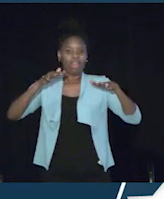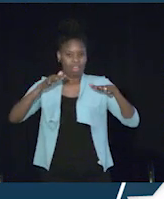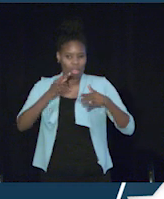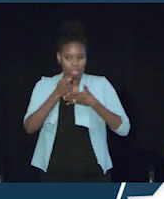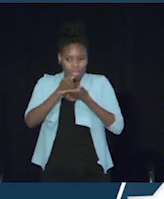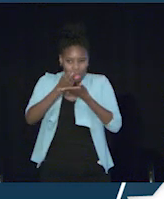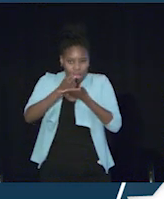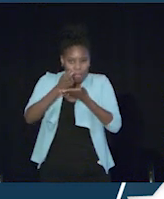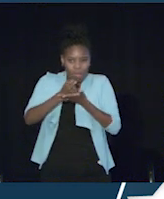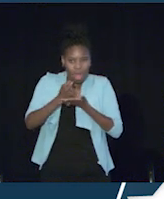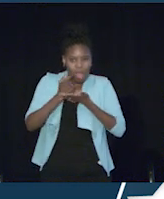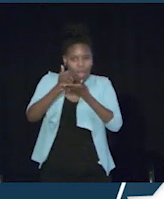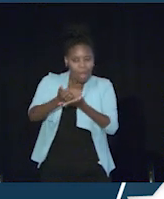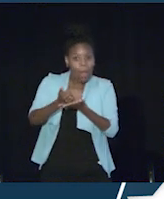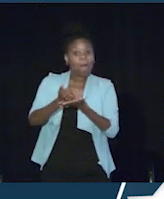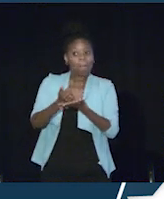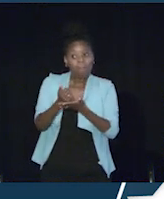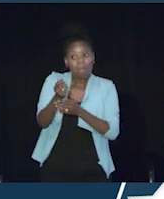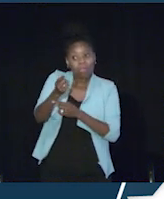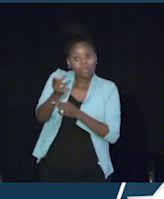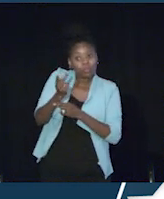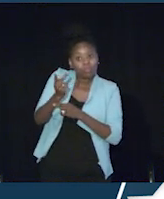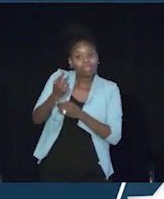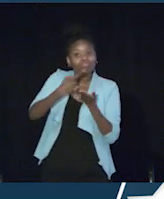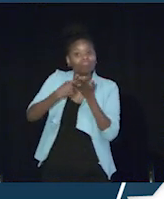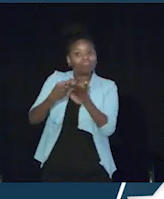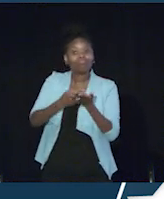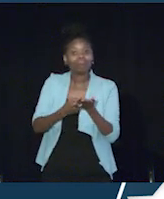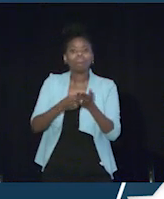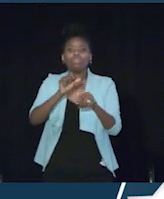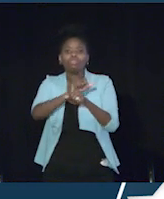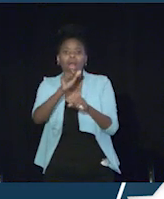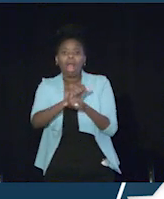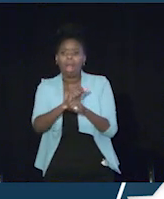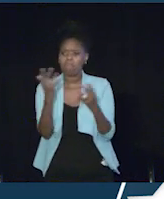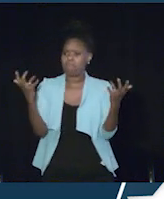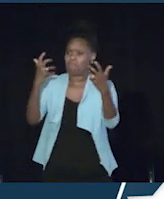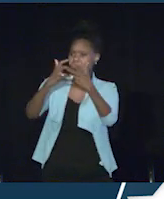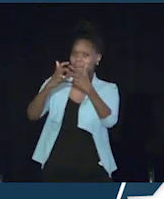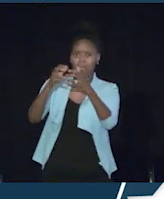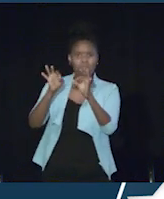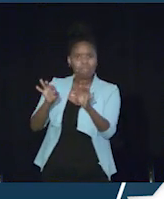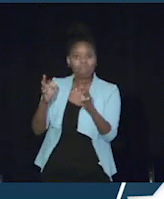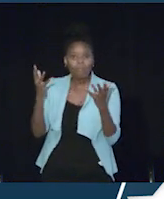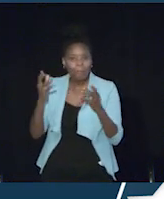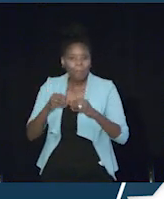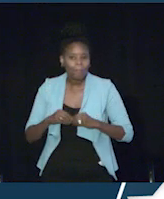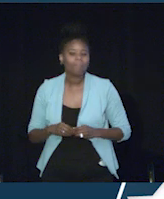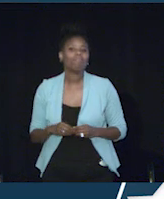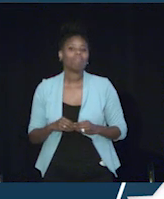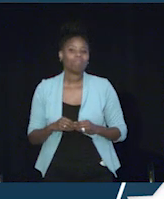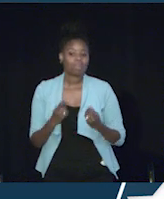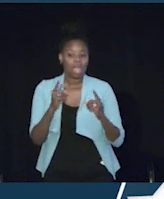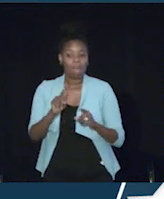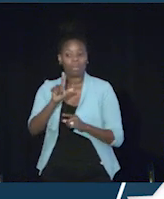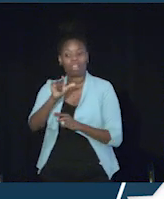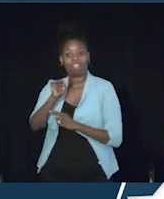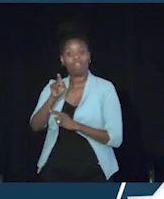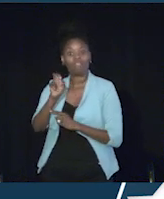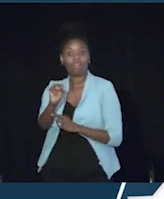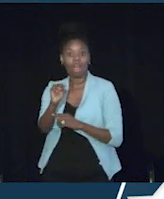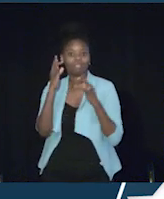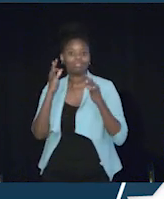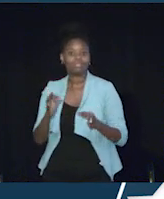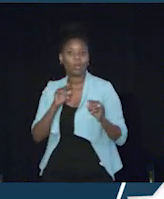and they began talking about some careers, what might fit best for him. Levon ended up attending a commercial